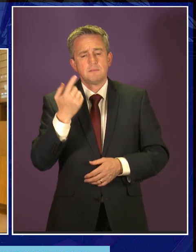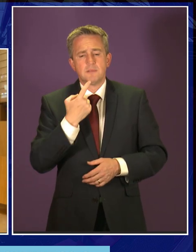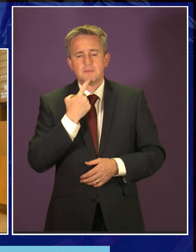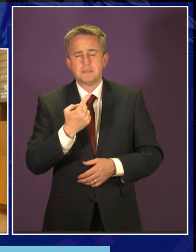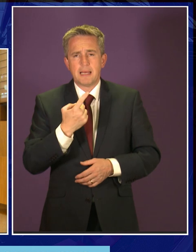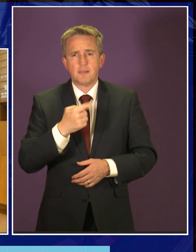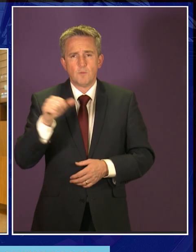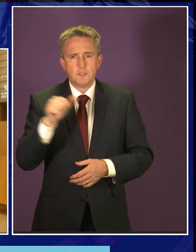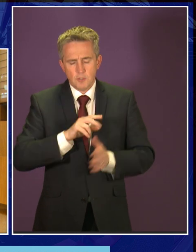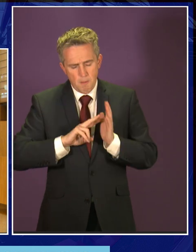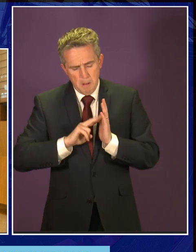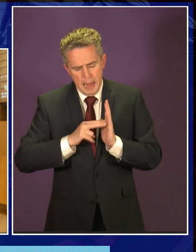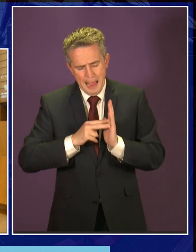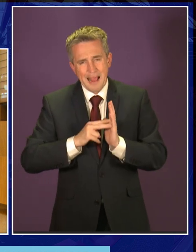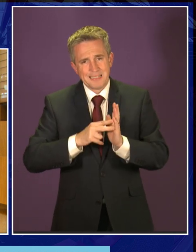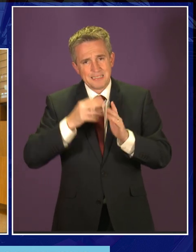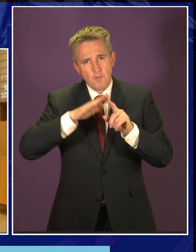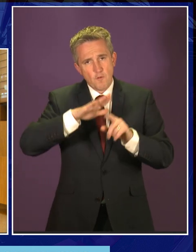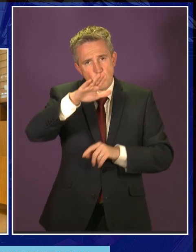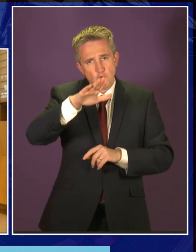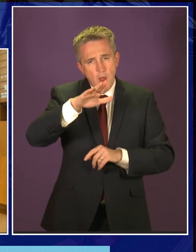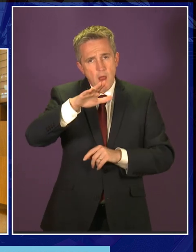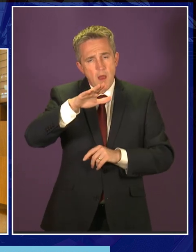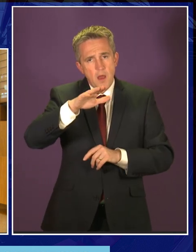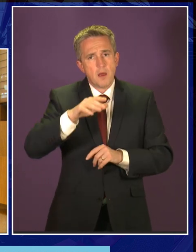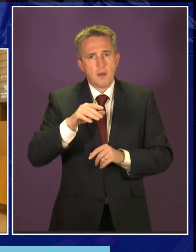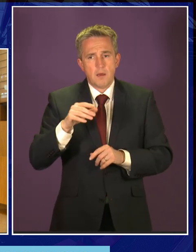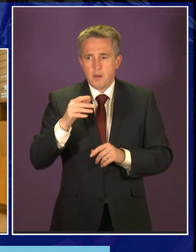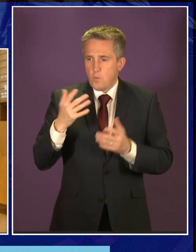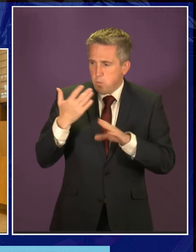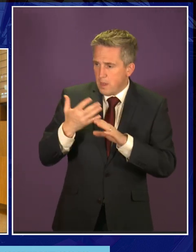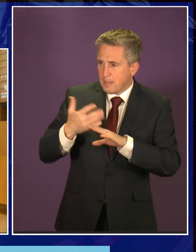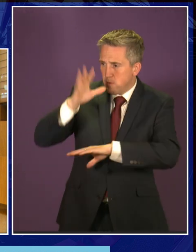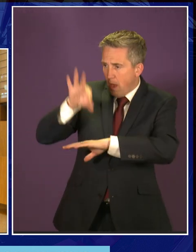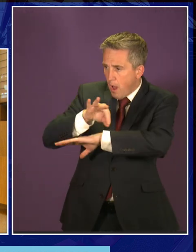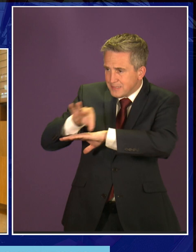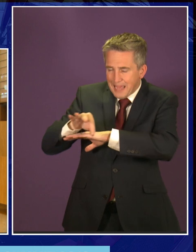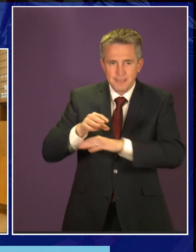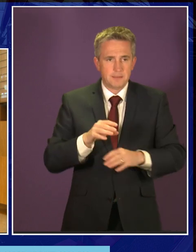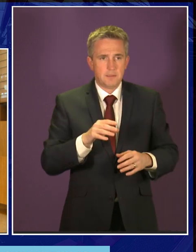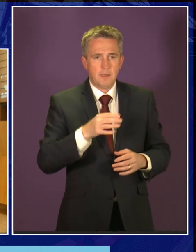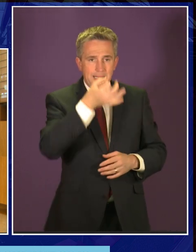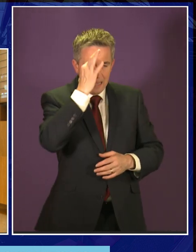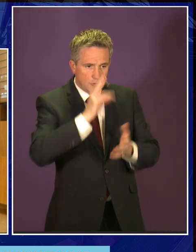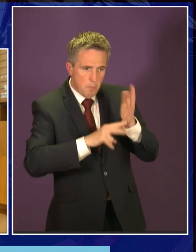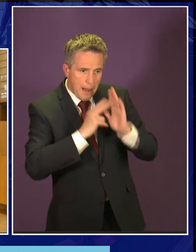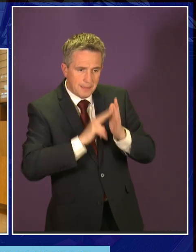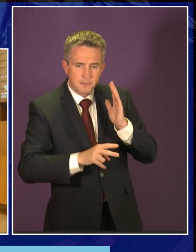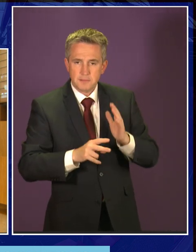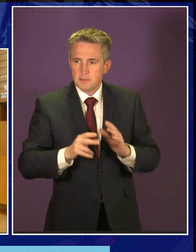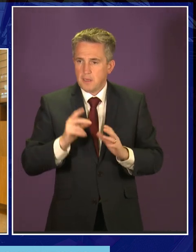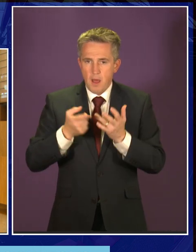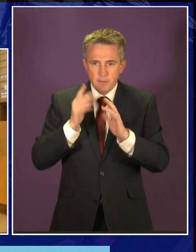view and develop longer standing relationships with our architects, our city planners, our social and educational